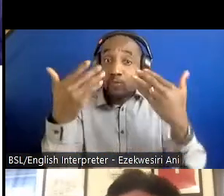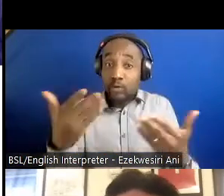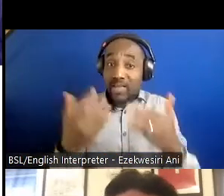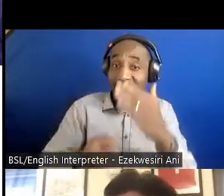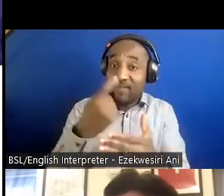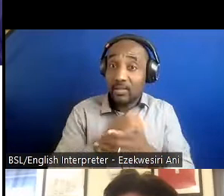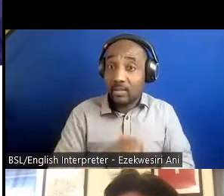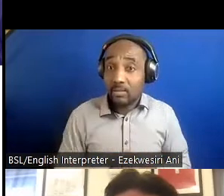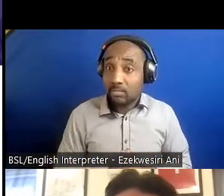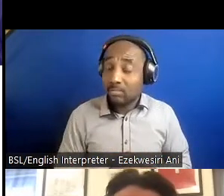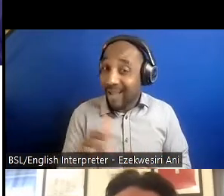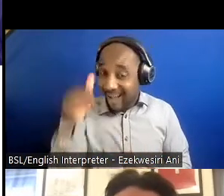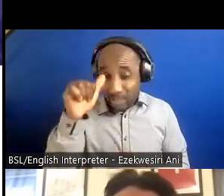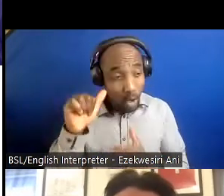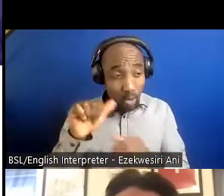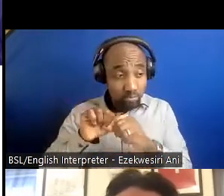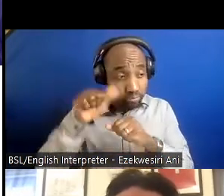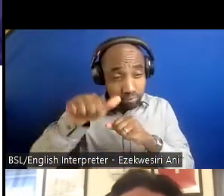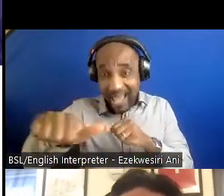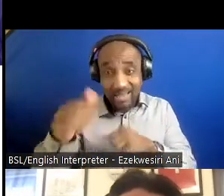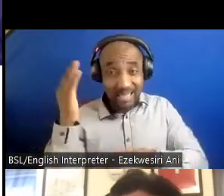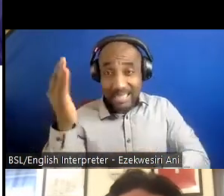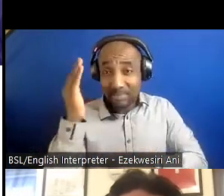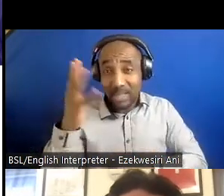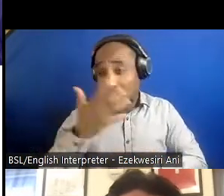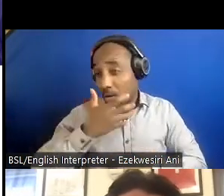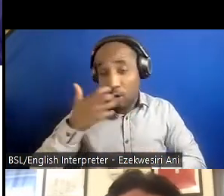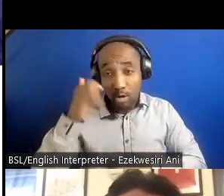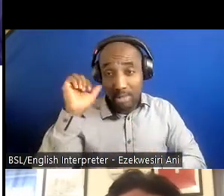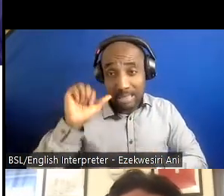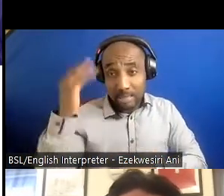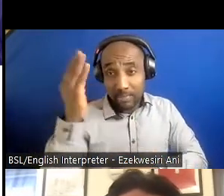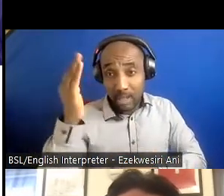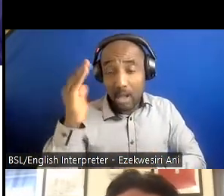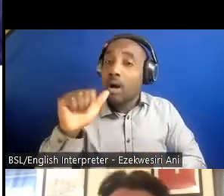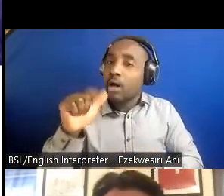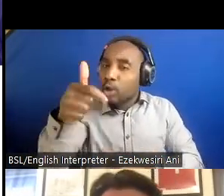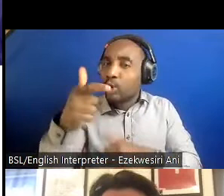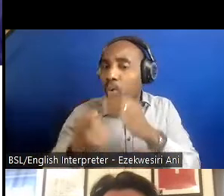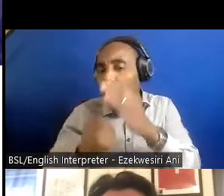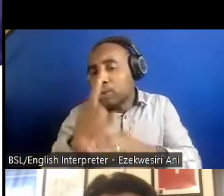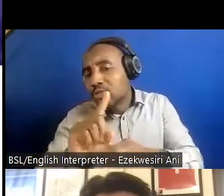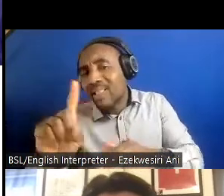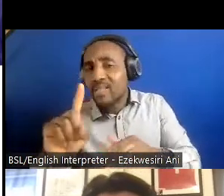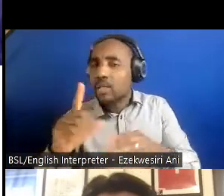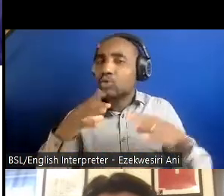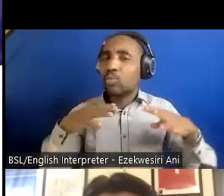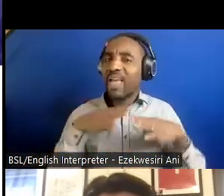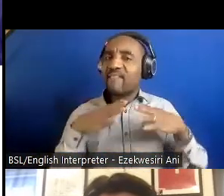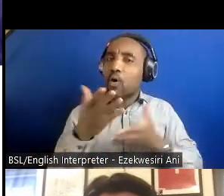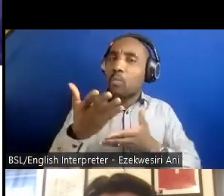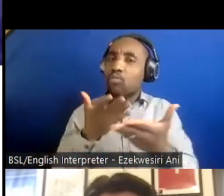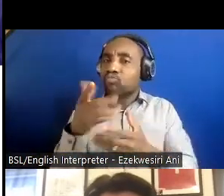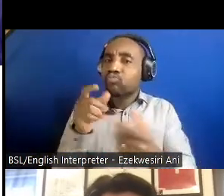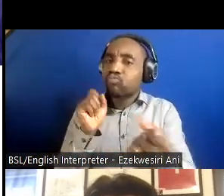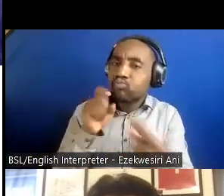I know you have a great lineup of speakers, and I hope you'll get the chance to engage in some informative discussions and